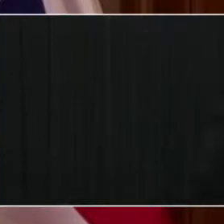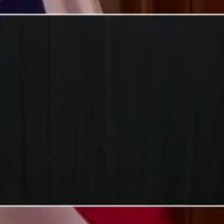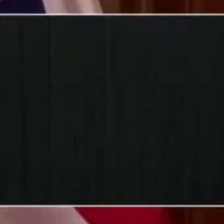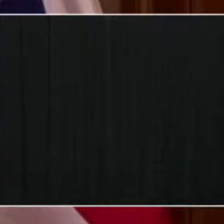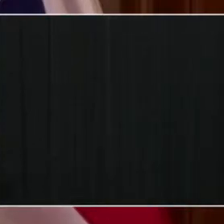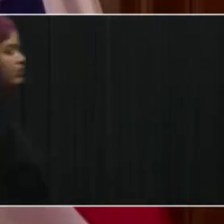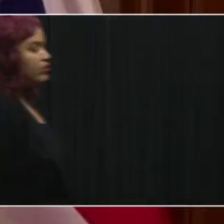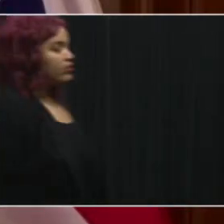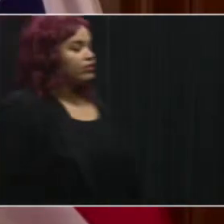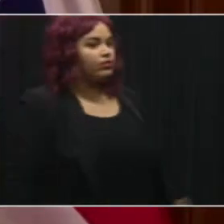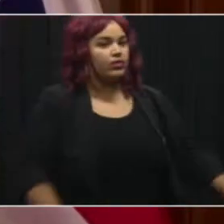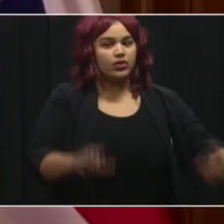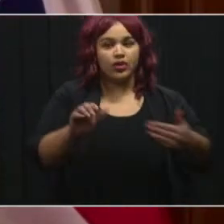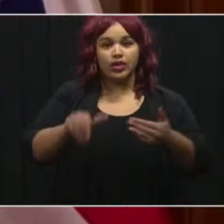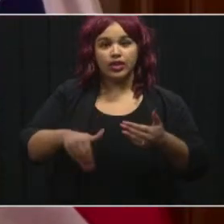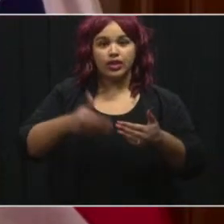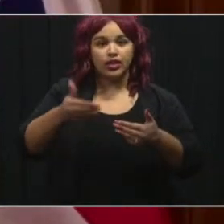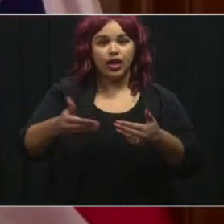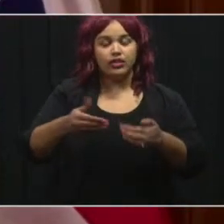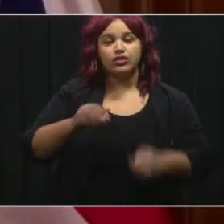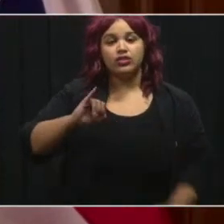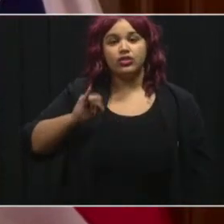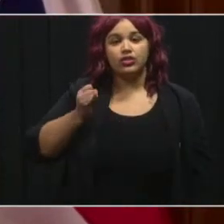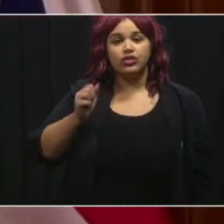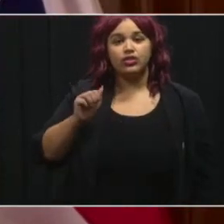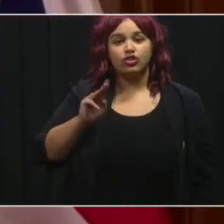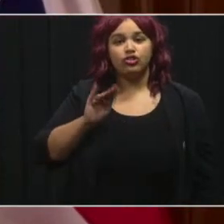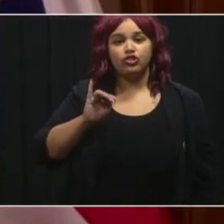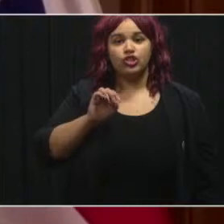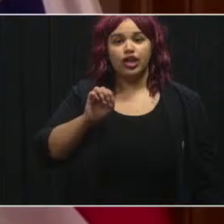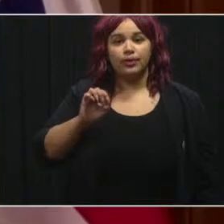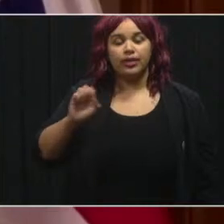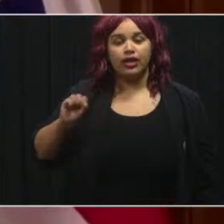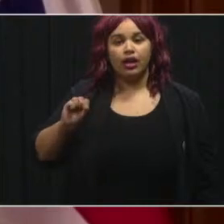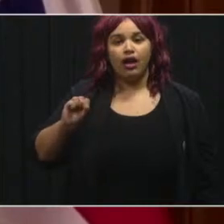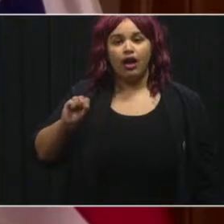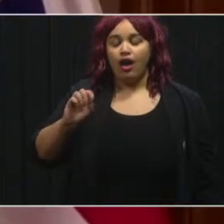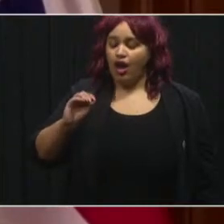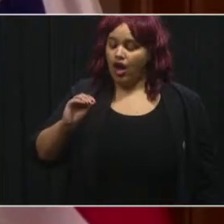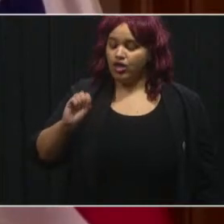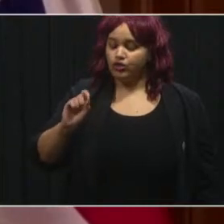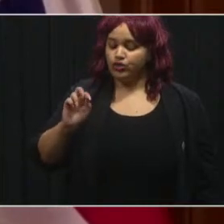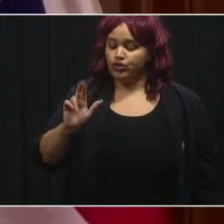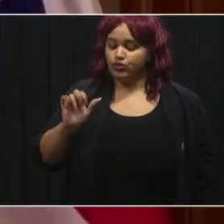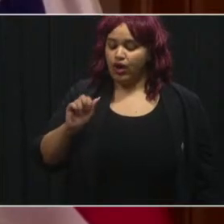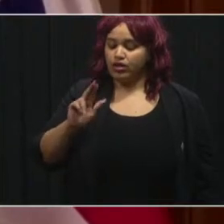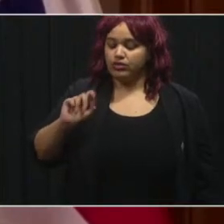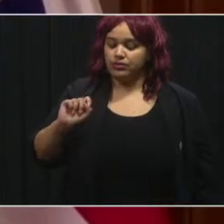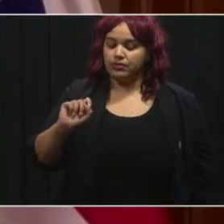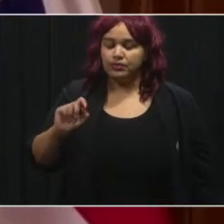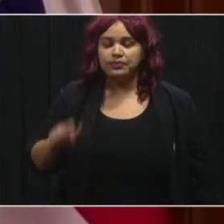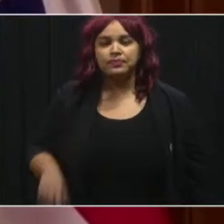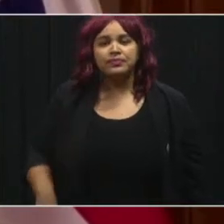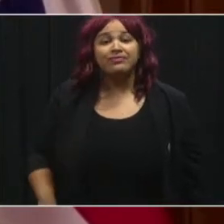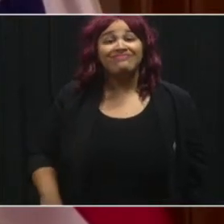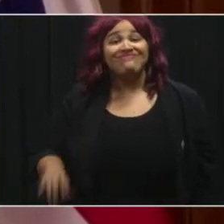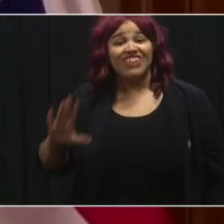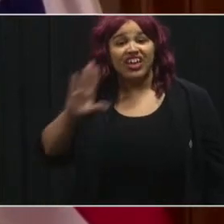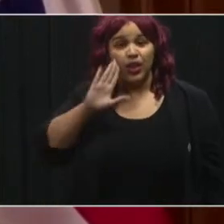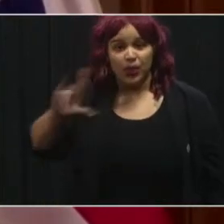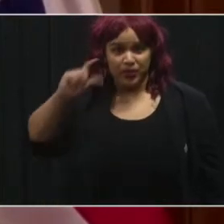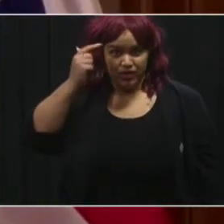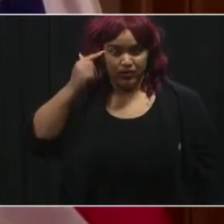in Columbus. Afternoon, Governor. This question is regarding